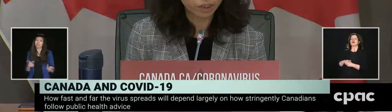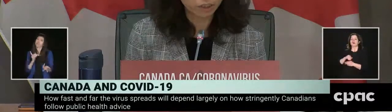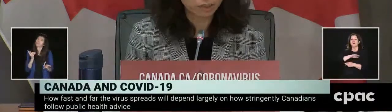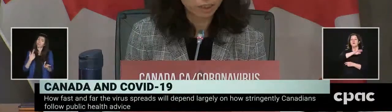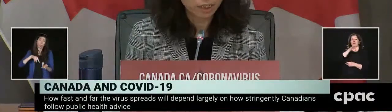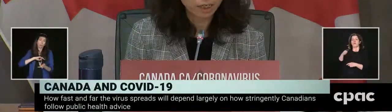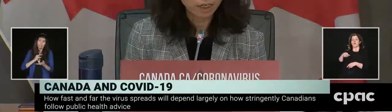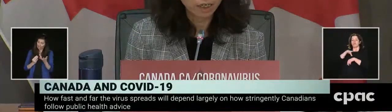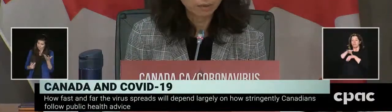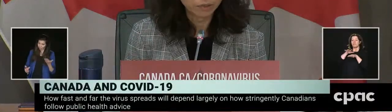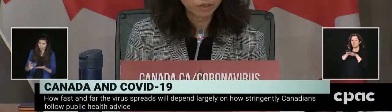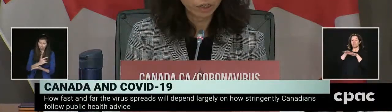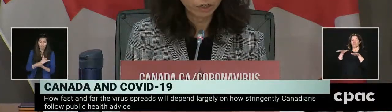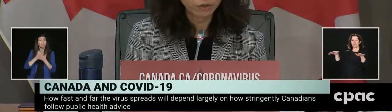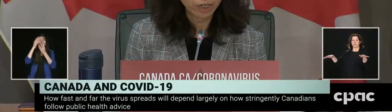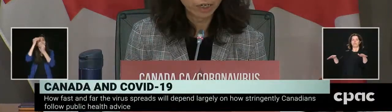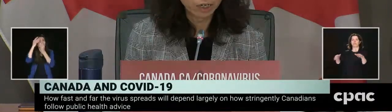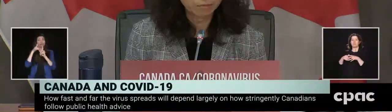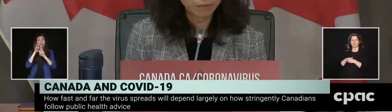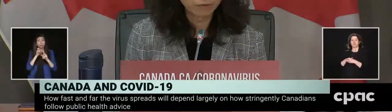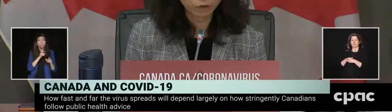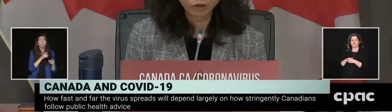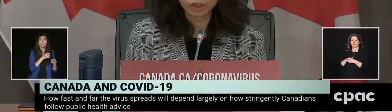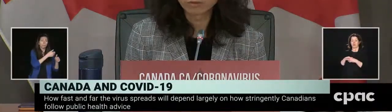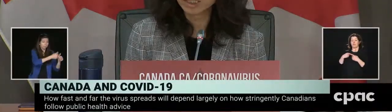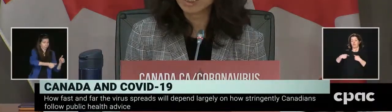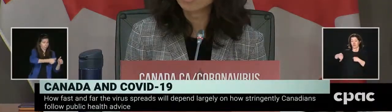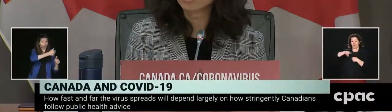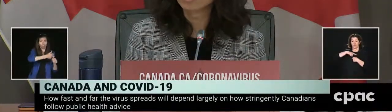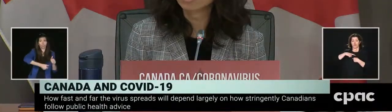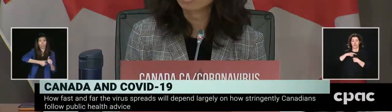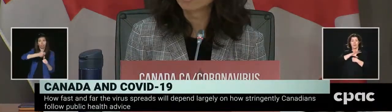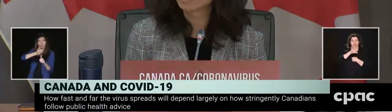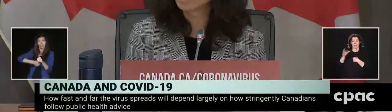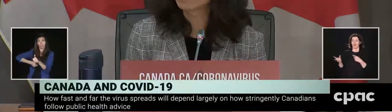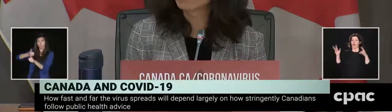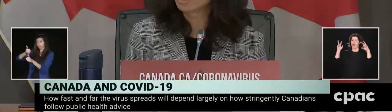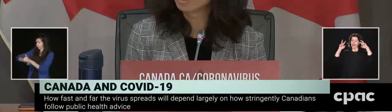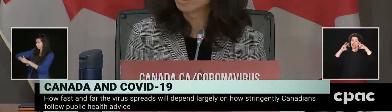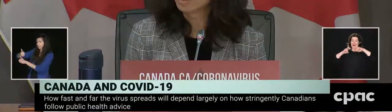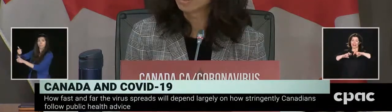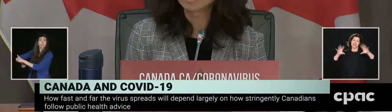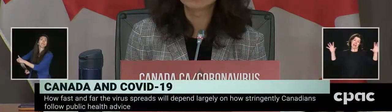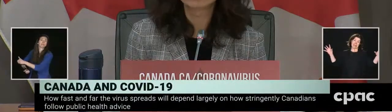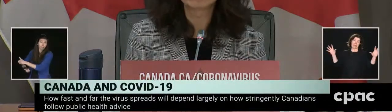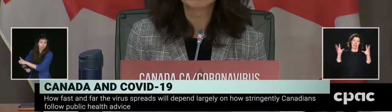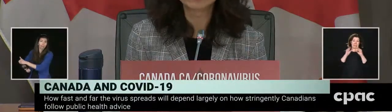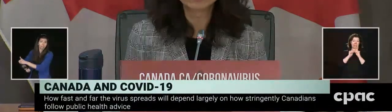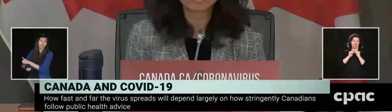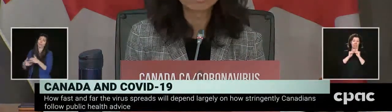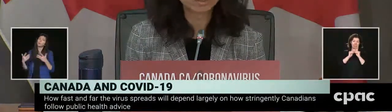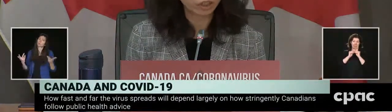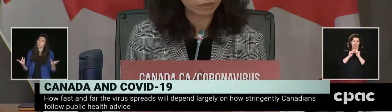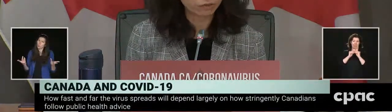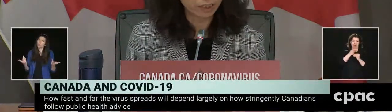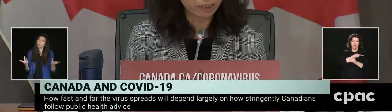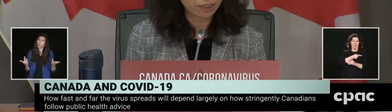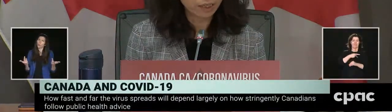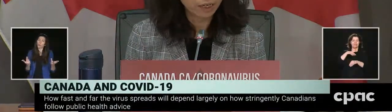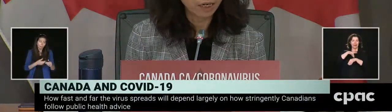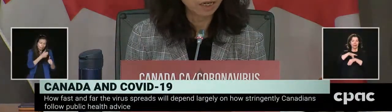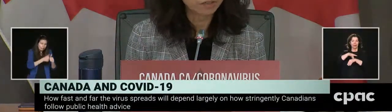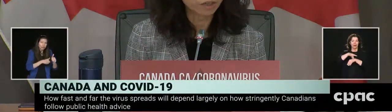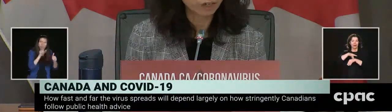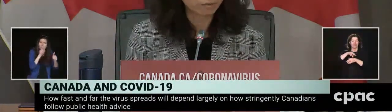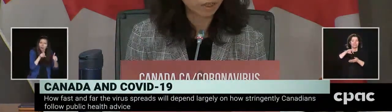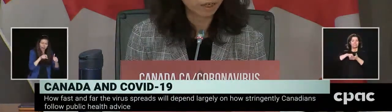different jurisdictions. So for sure, we need to look very carefully at each of the provincial